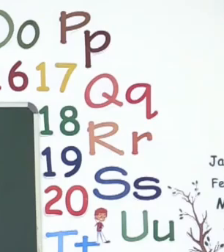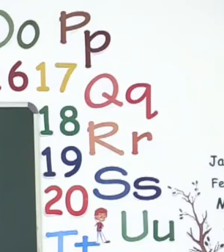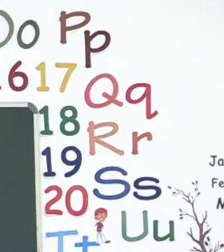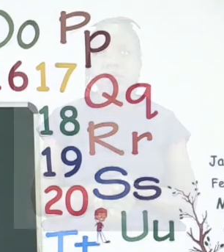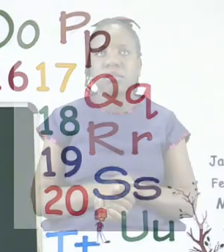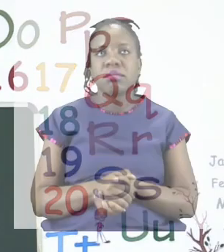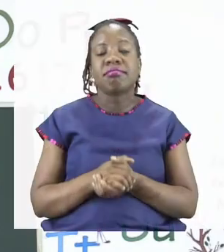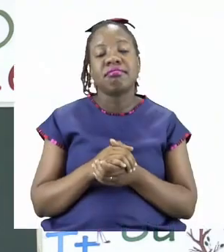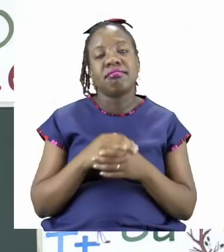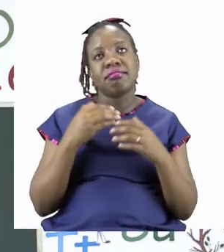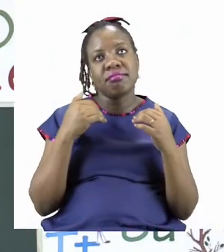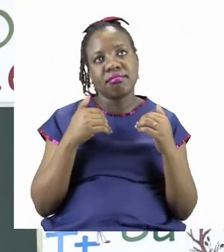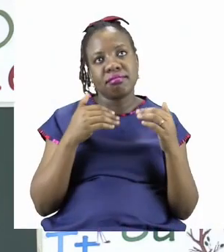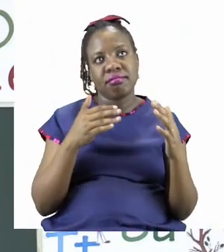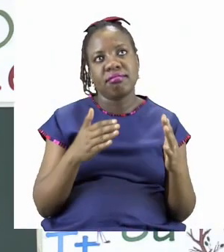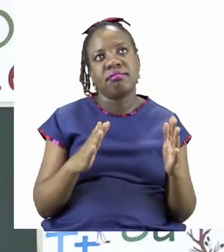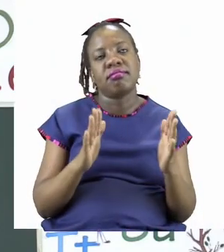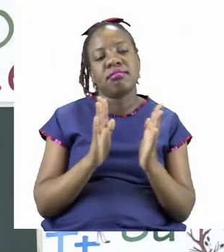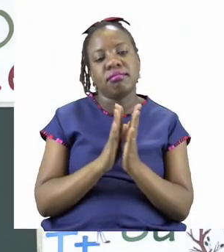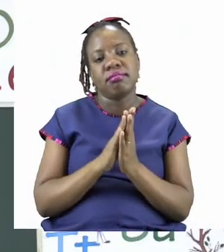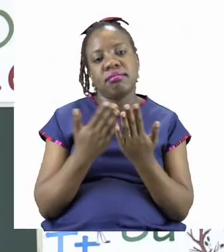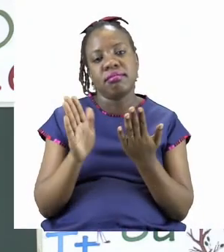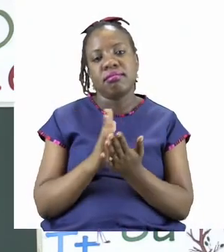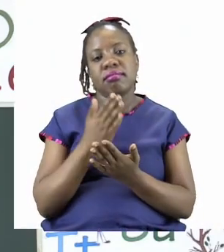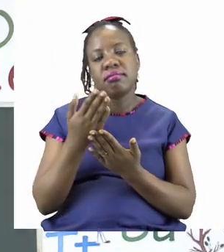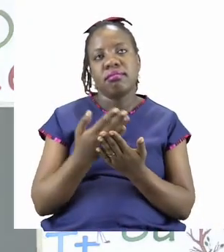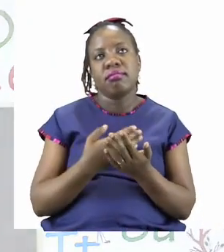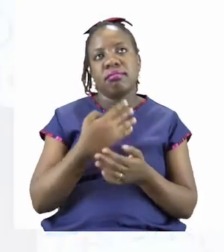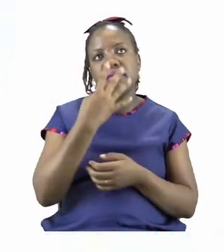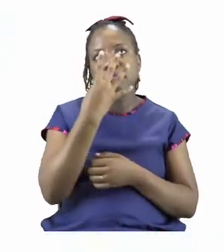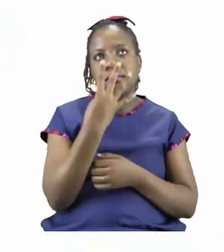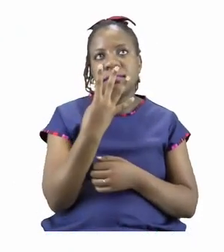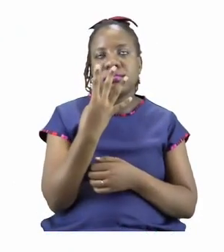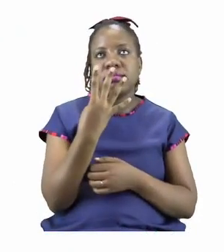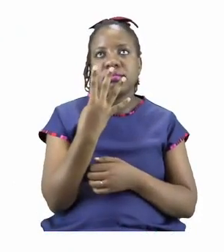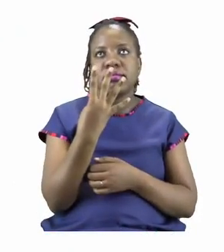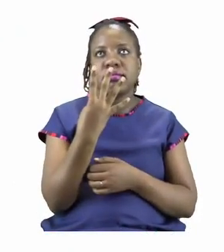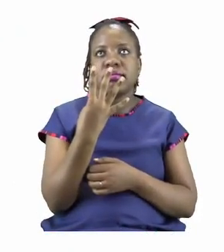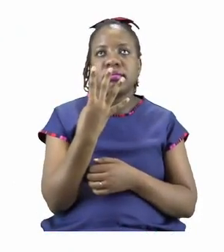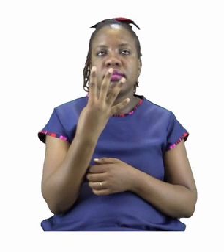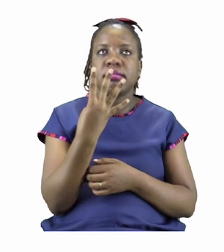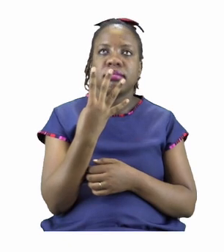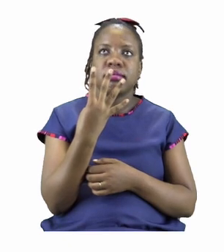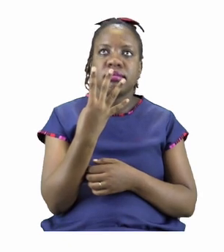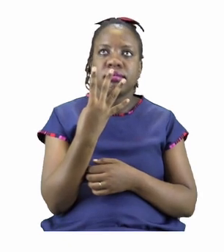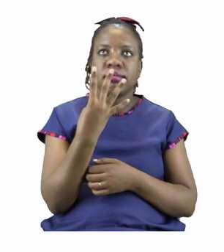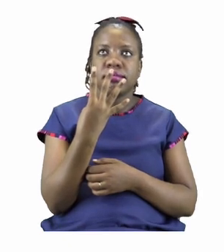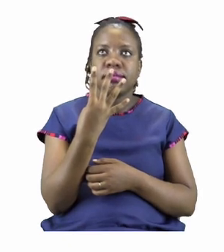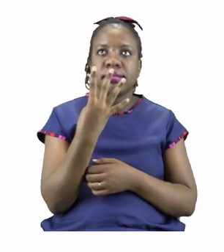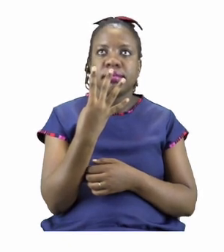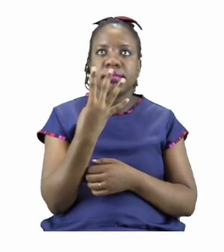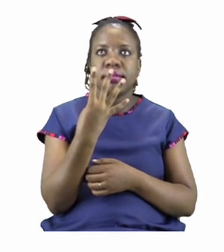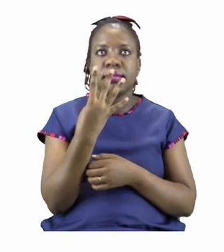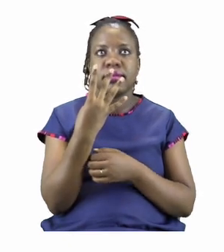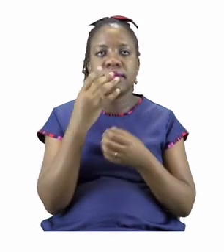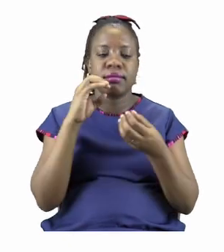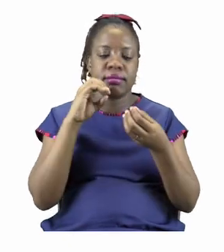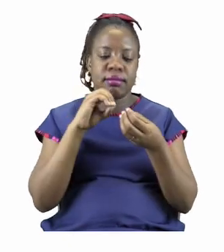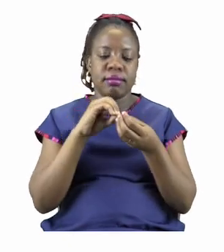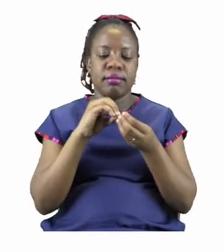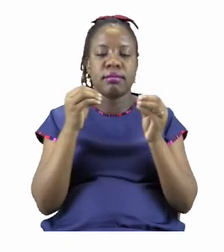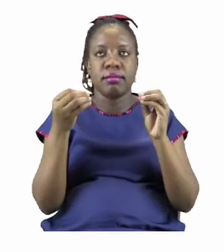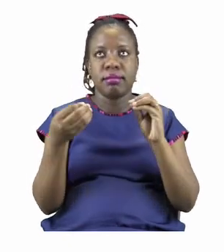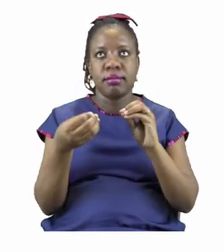Let's start this part of our lesson on page 4. Now here we are doing number